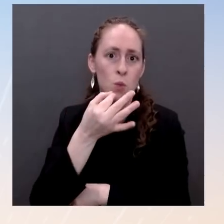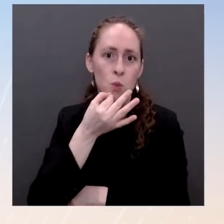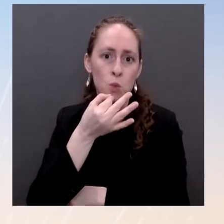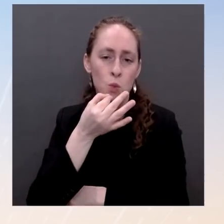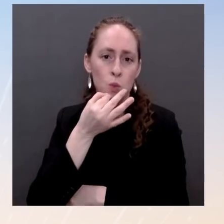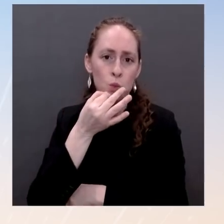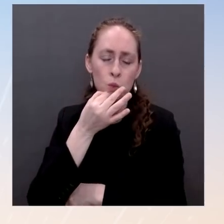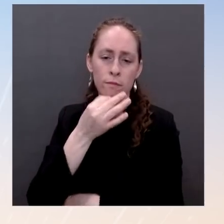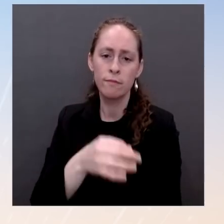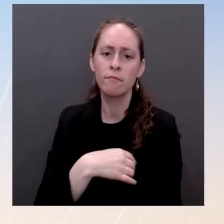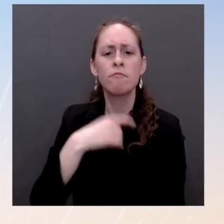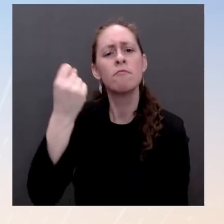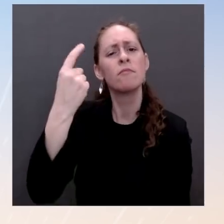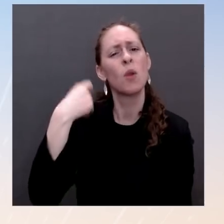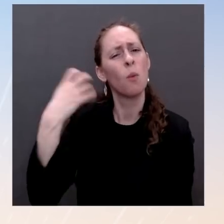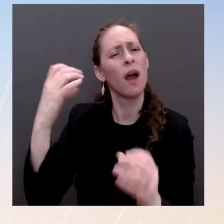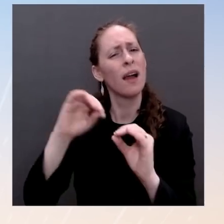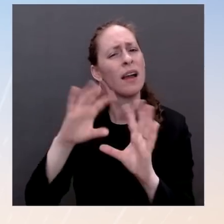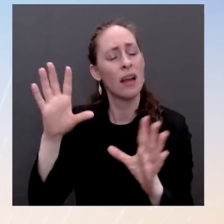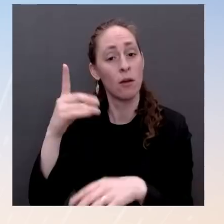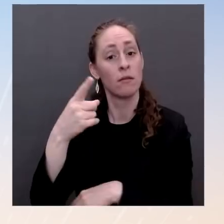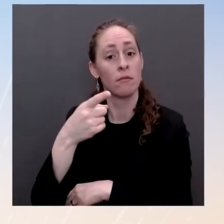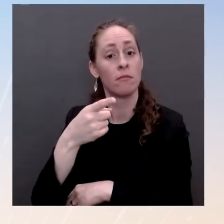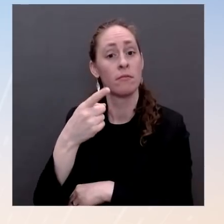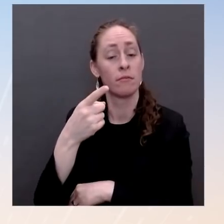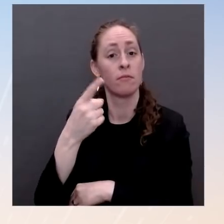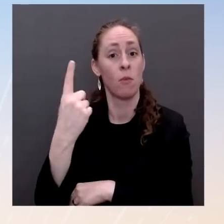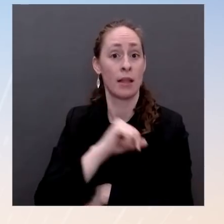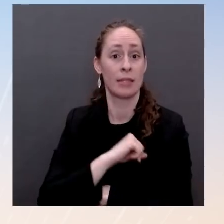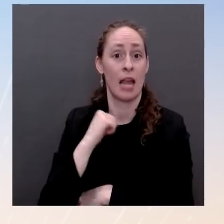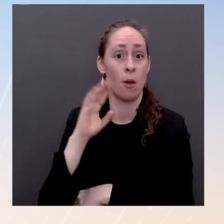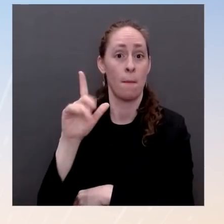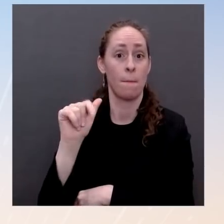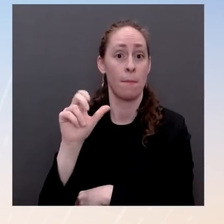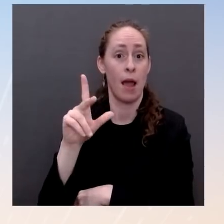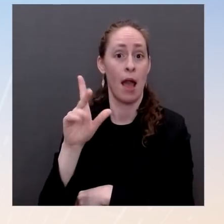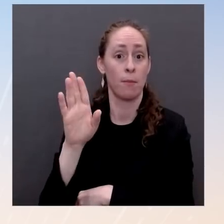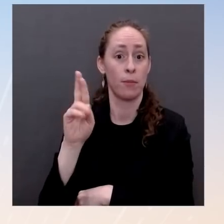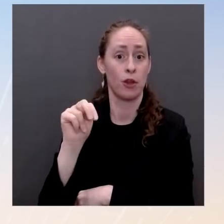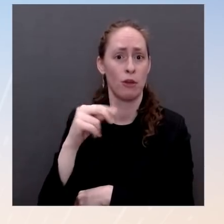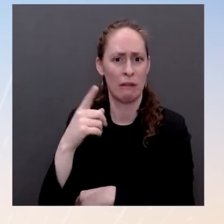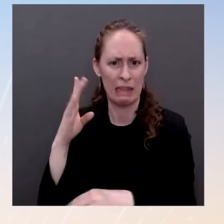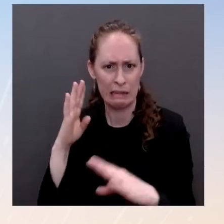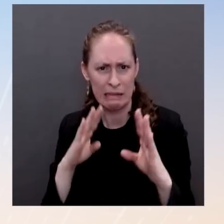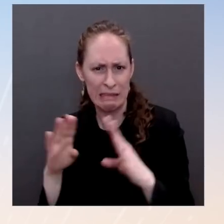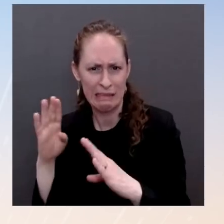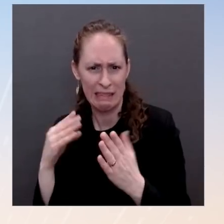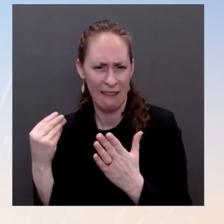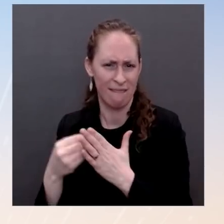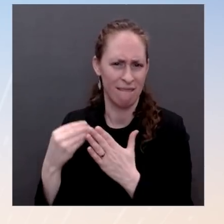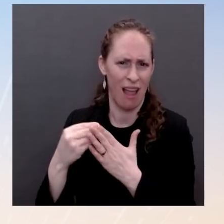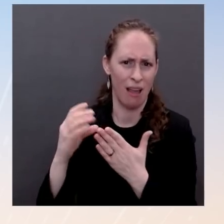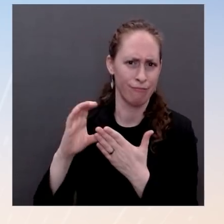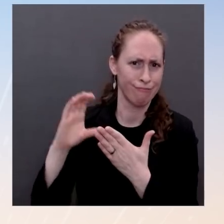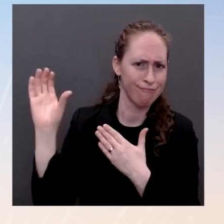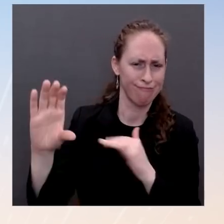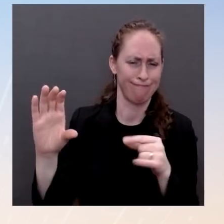is about a relation to the funding of crack pipes. Is this correct? Which is not an issue.